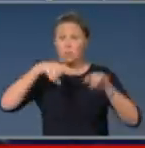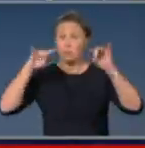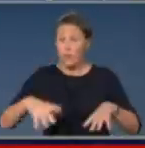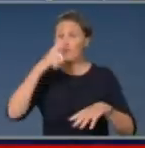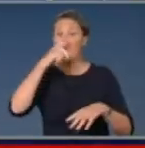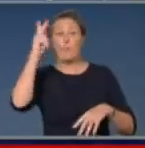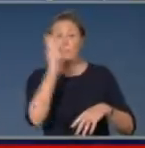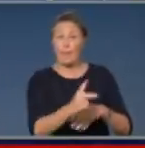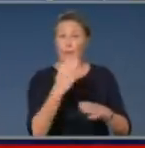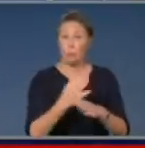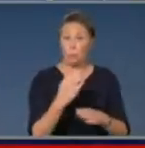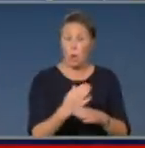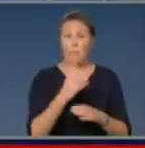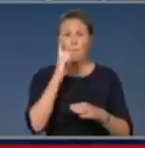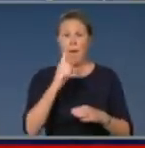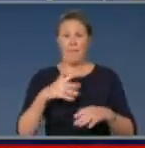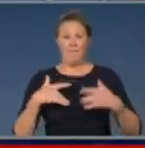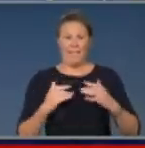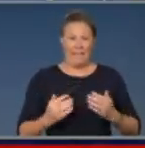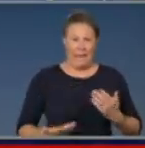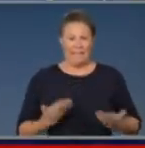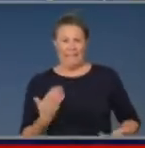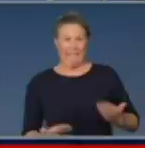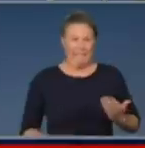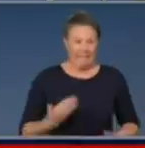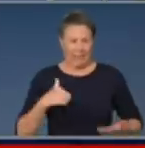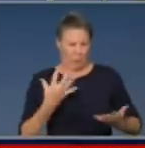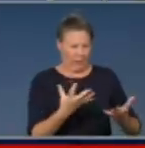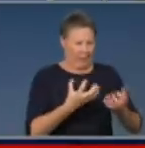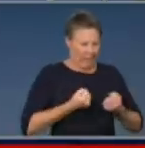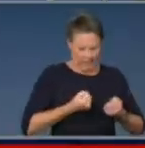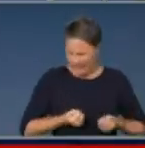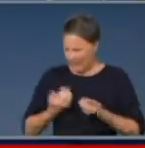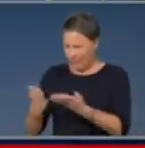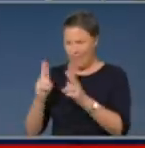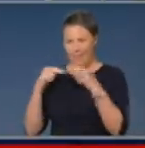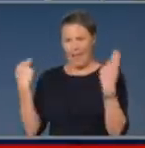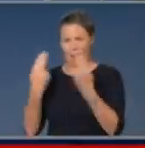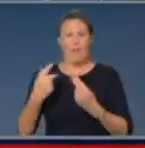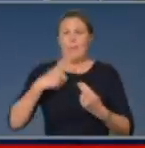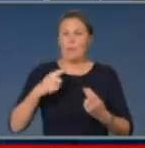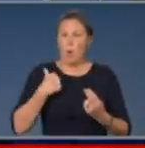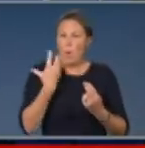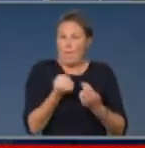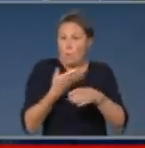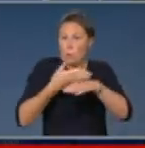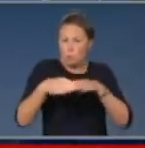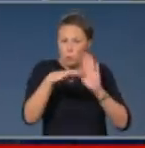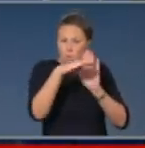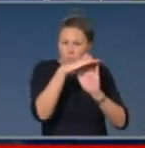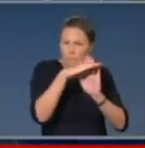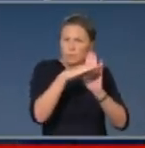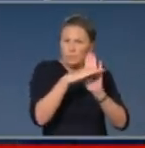and their families can feel safe in going back to work, and to ensure there are important principles in place, there are protocols and